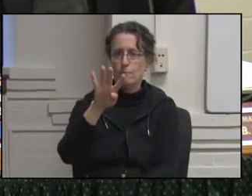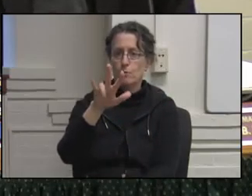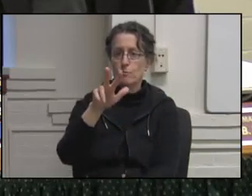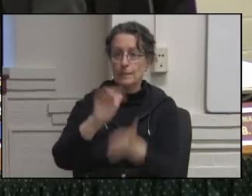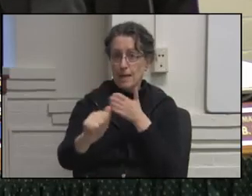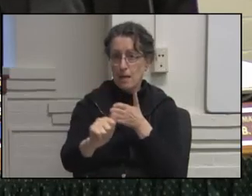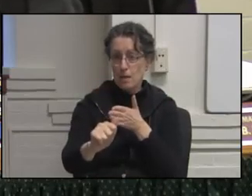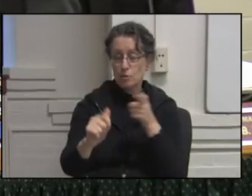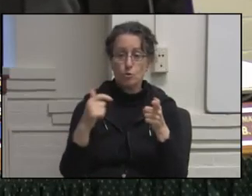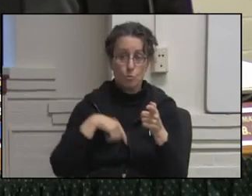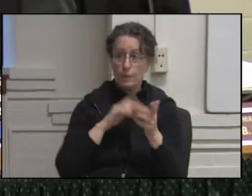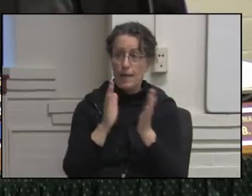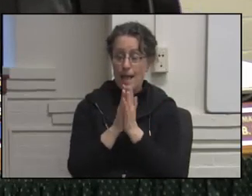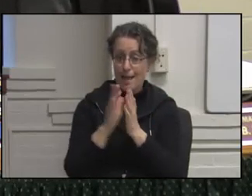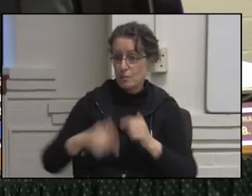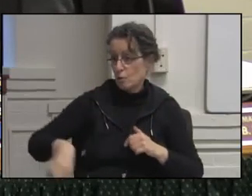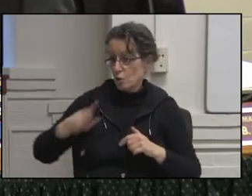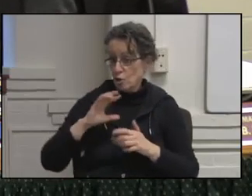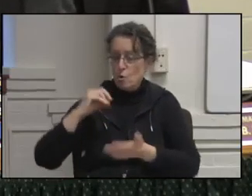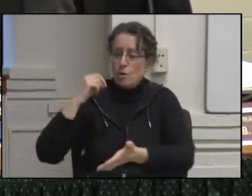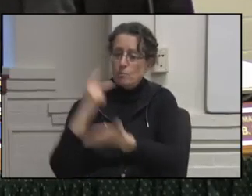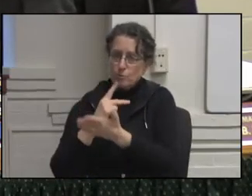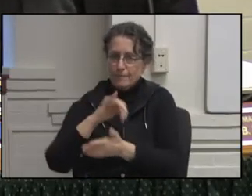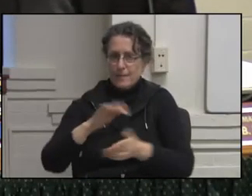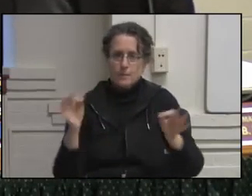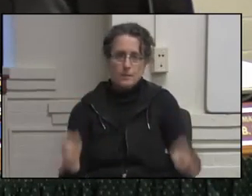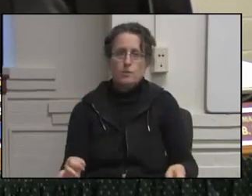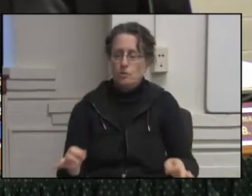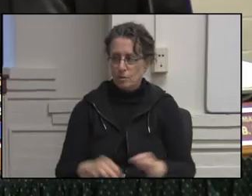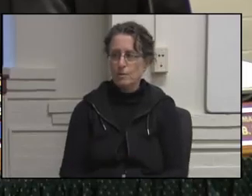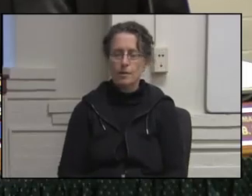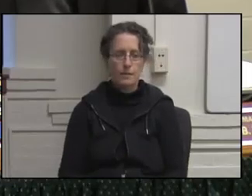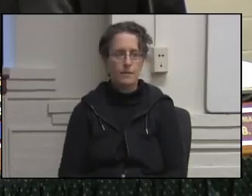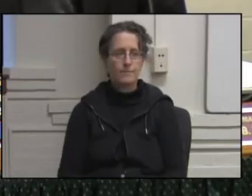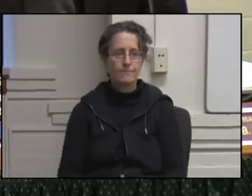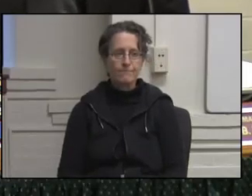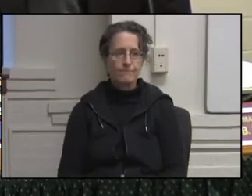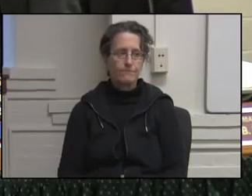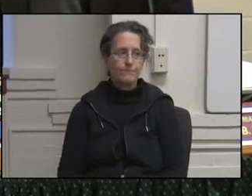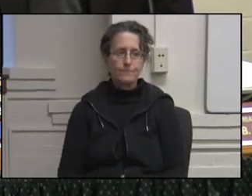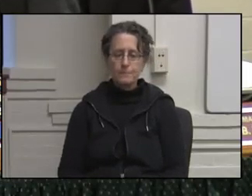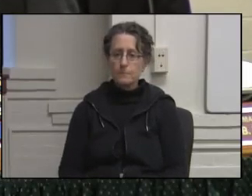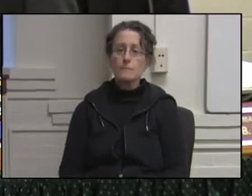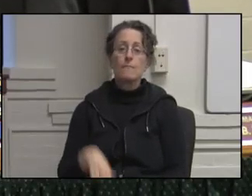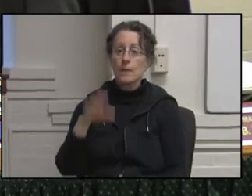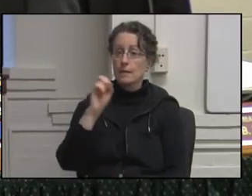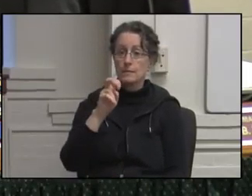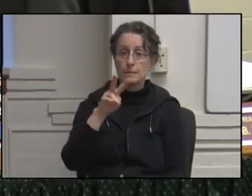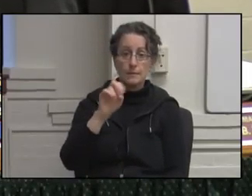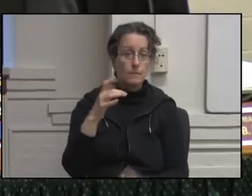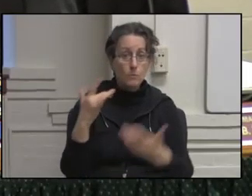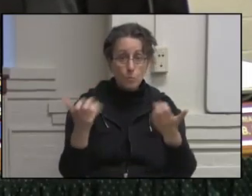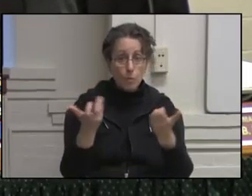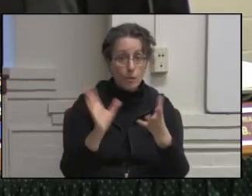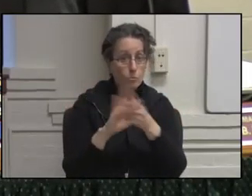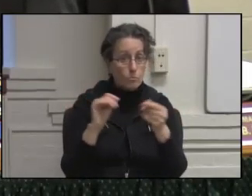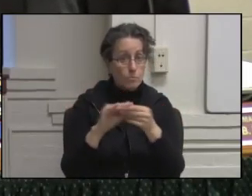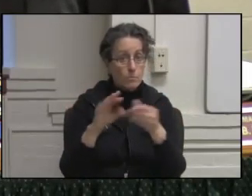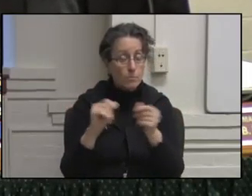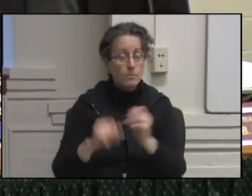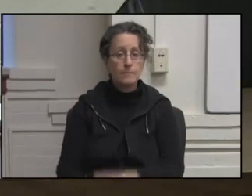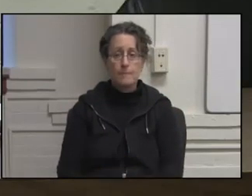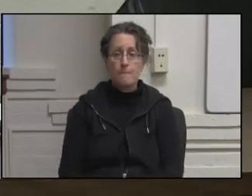$178,143. And we ask tonight that you ratify that decision. Great. Steve, do you have anything you want to add before the board takes up